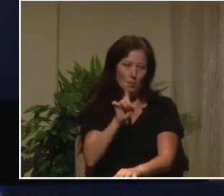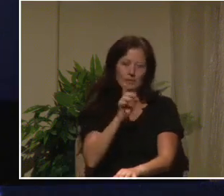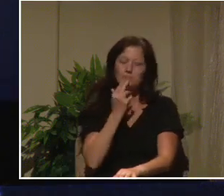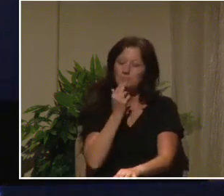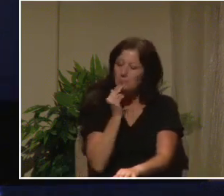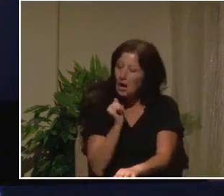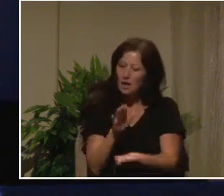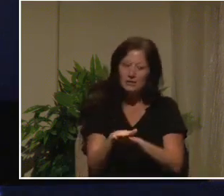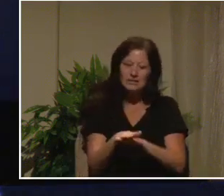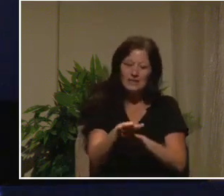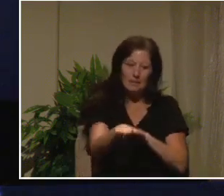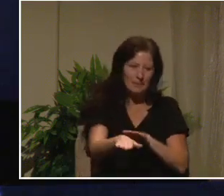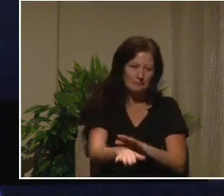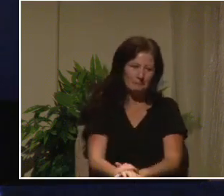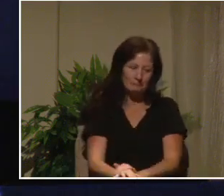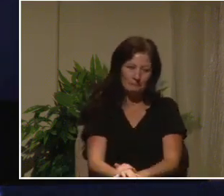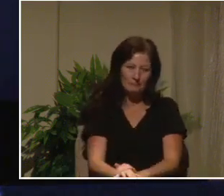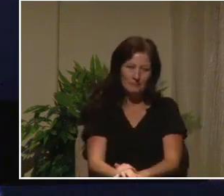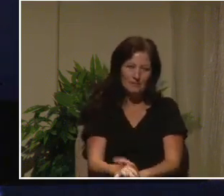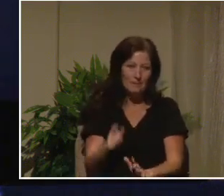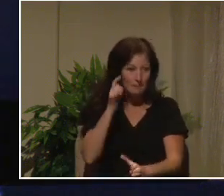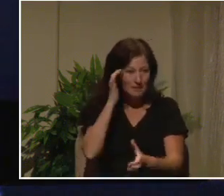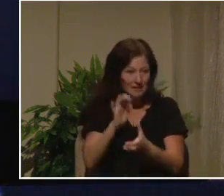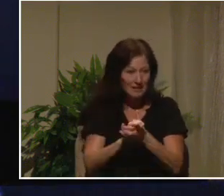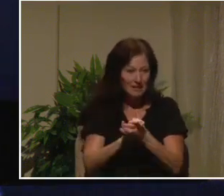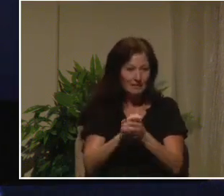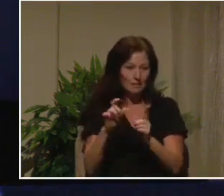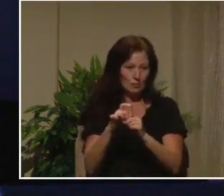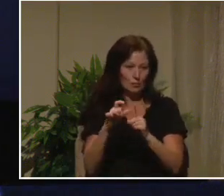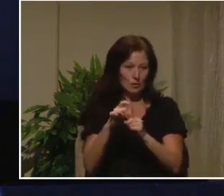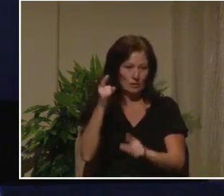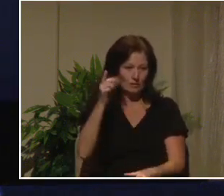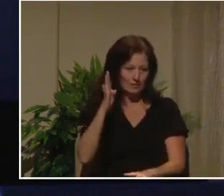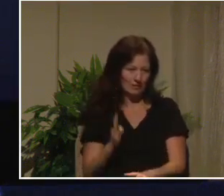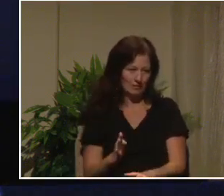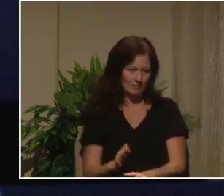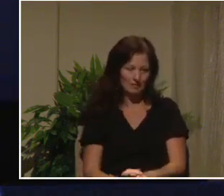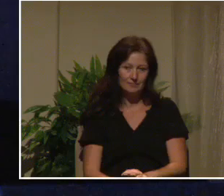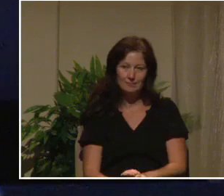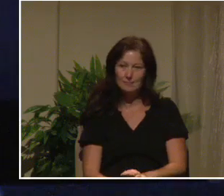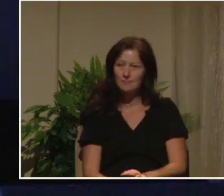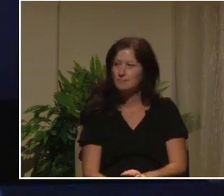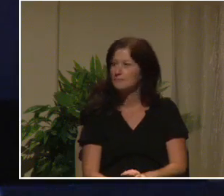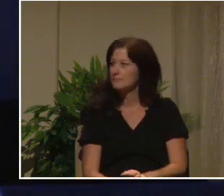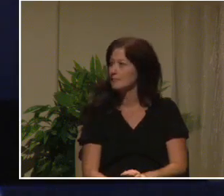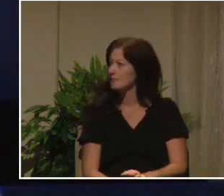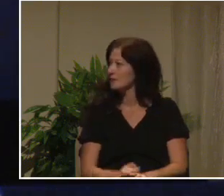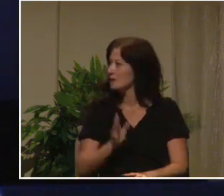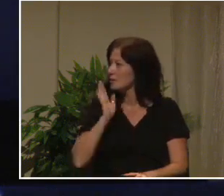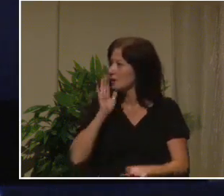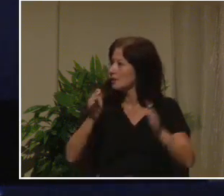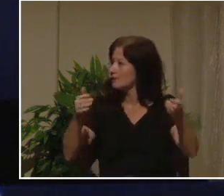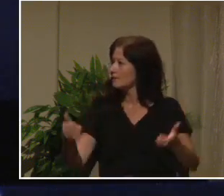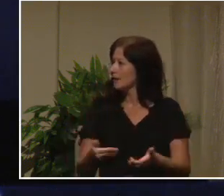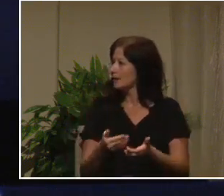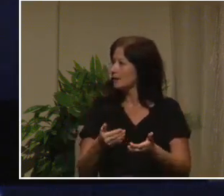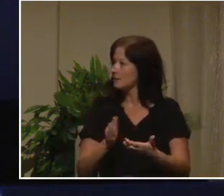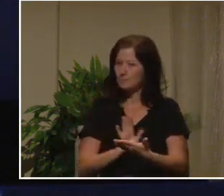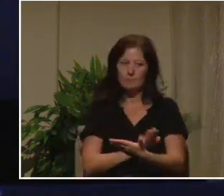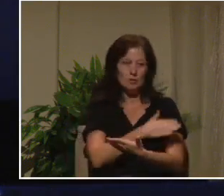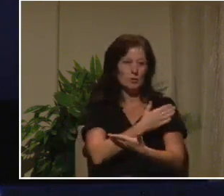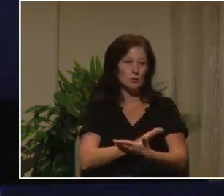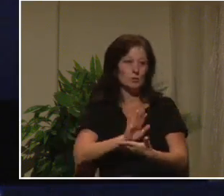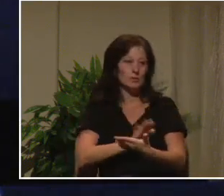forward. I'd like to invite the band to come forward, and I'd like to respond to this as we did in the congregational prayer. I'd like to give us